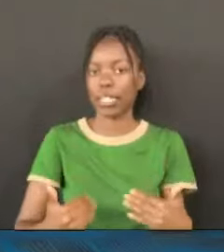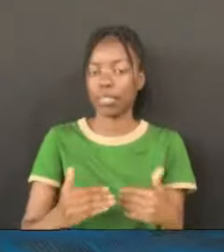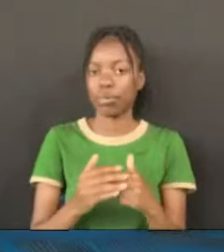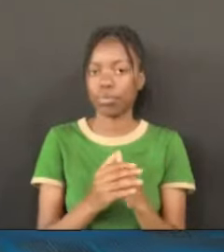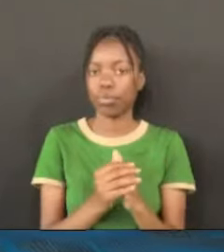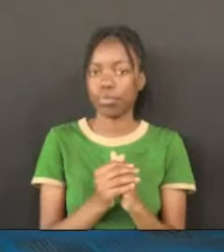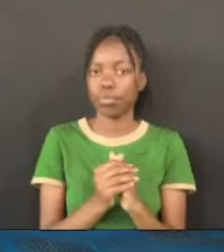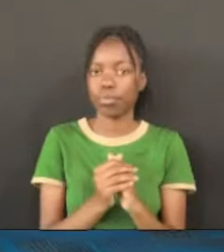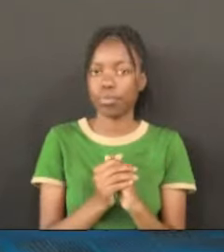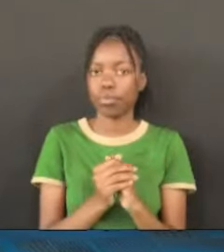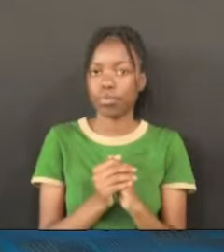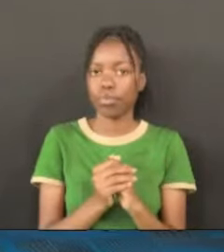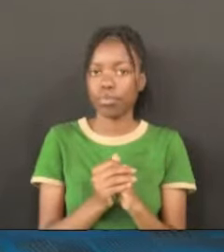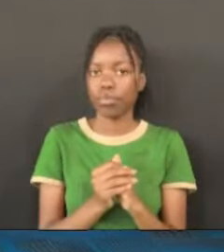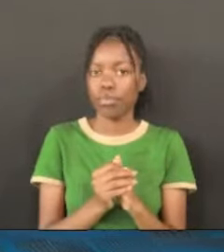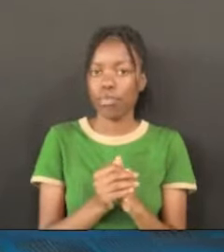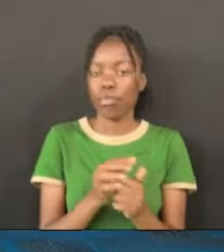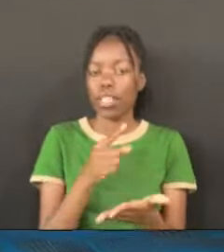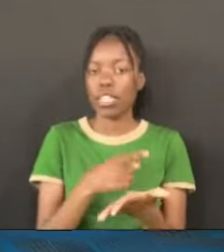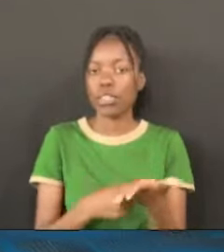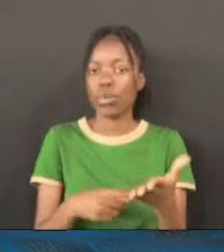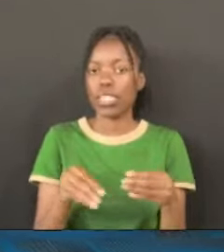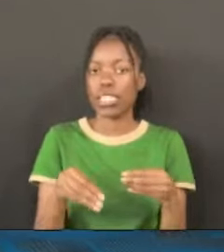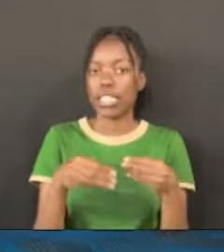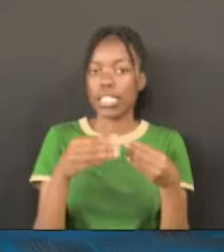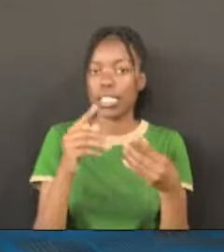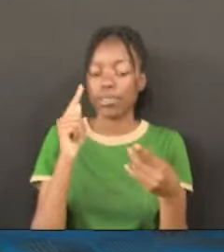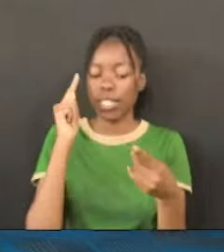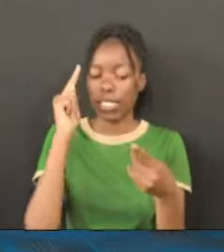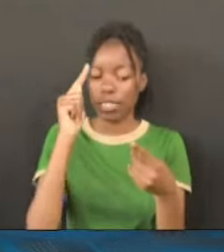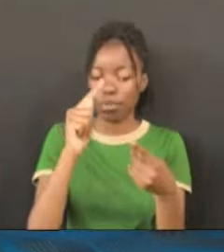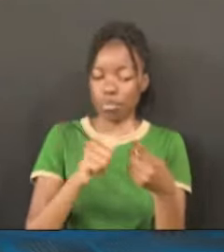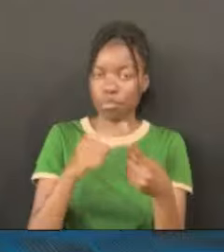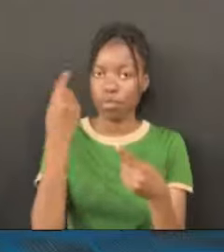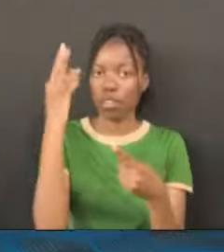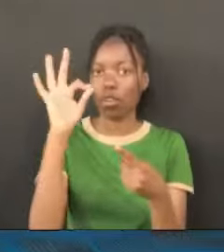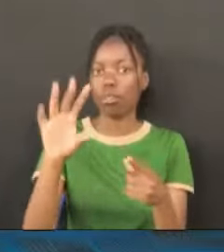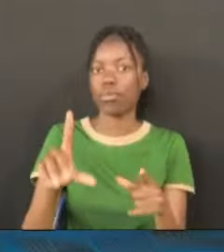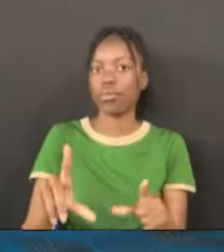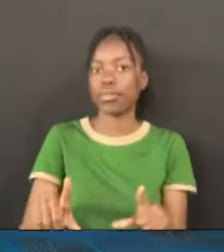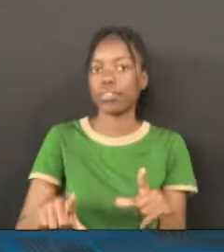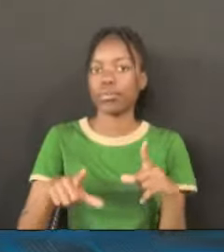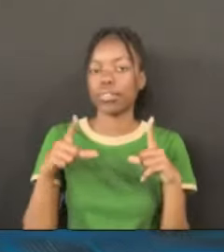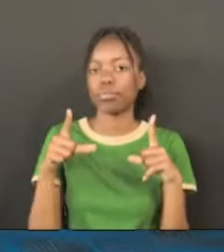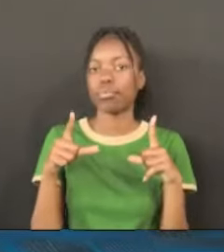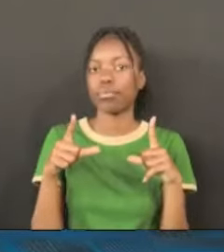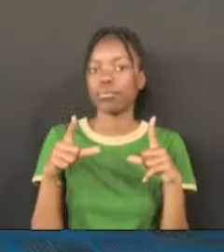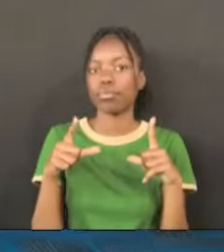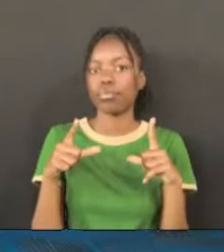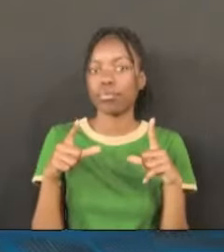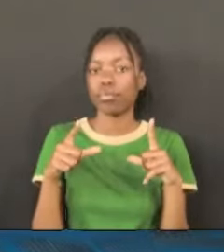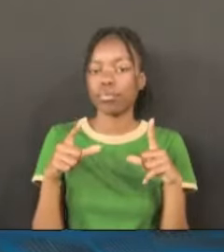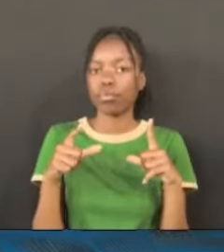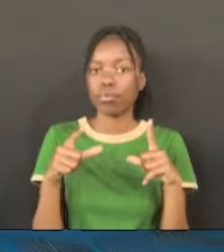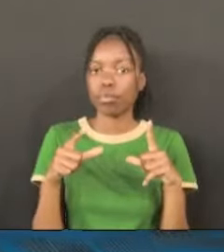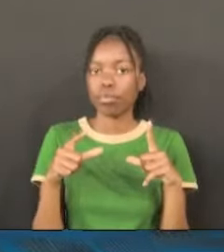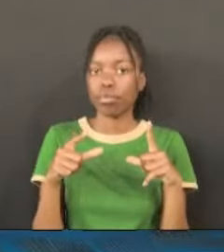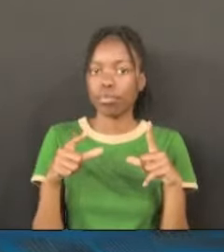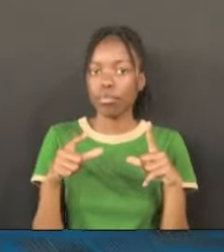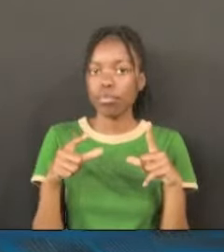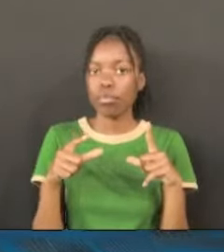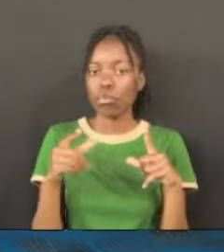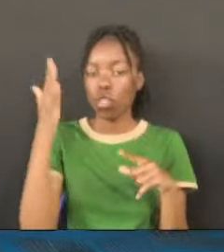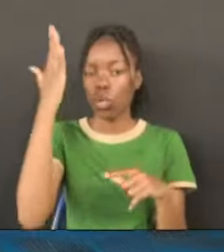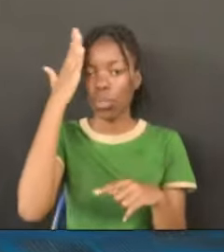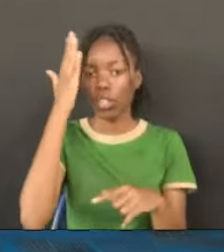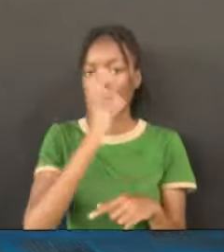is what gives us the purpose of living. That when we know Christ is in us, we are